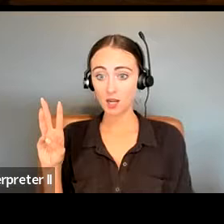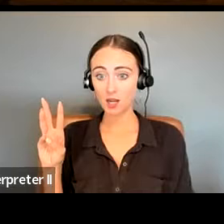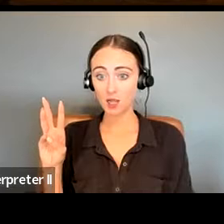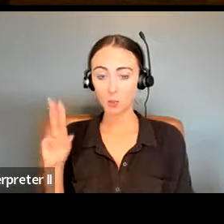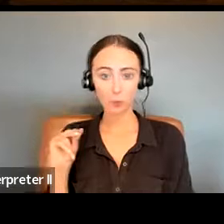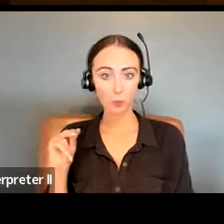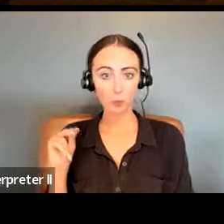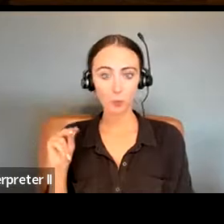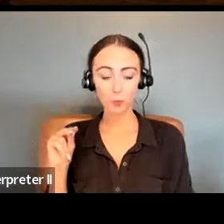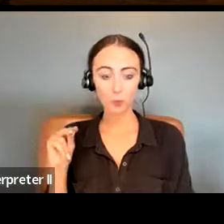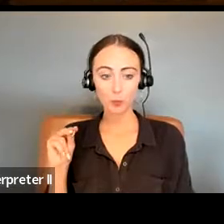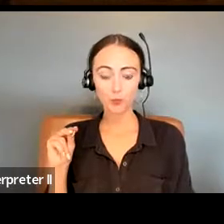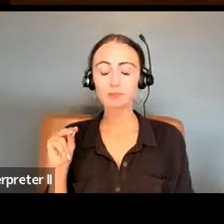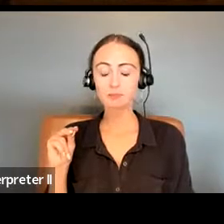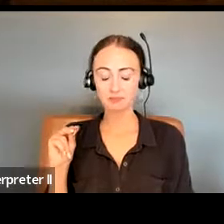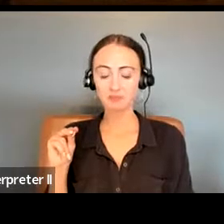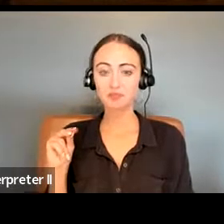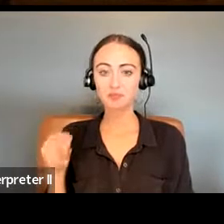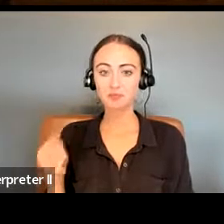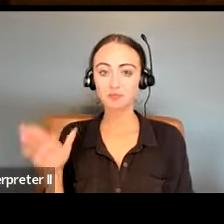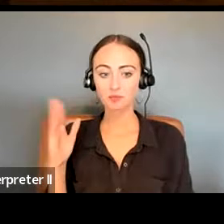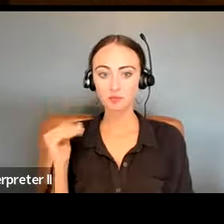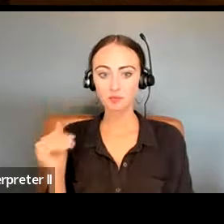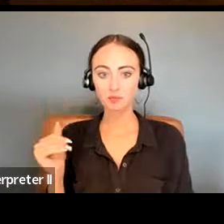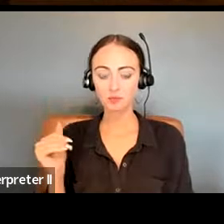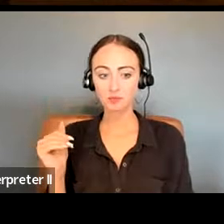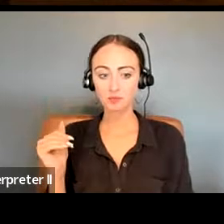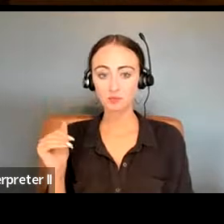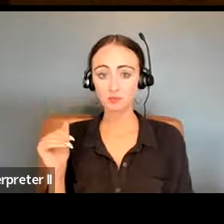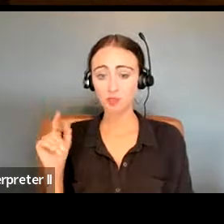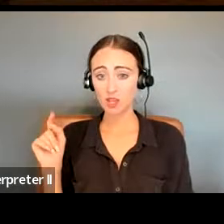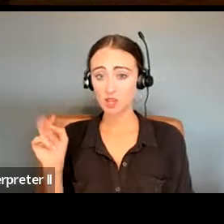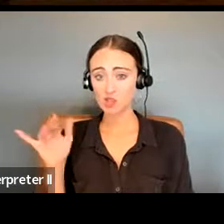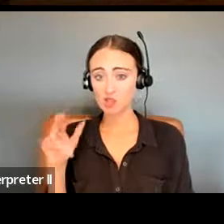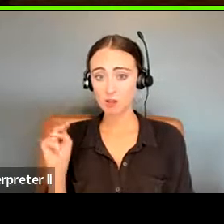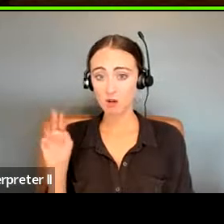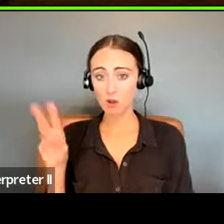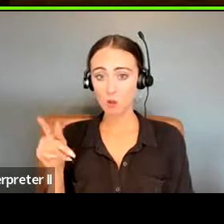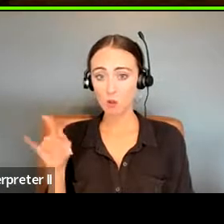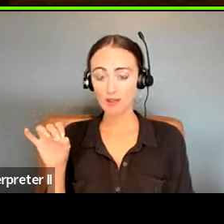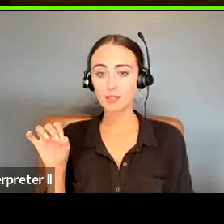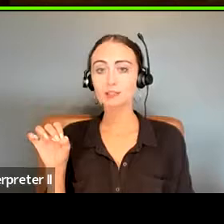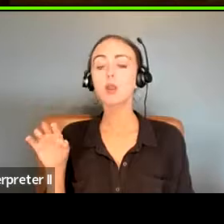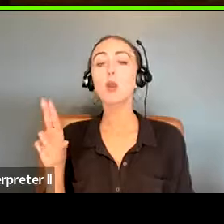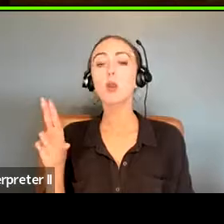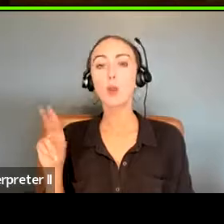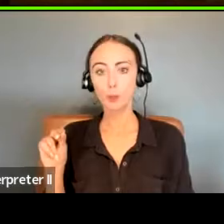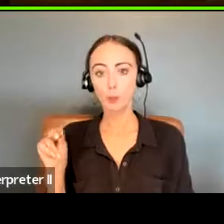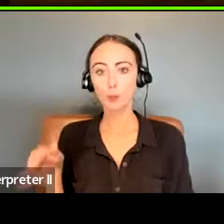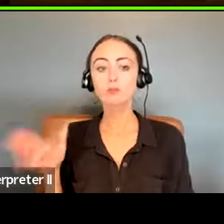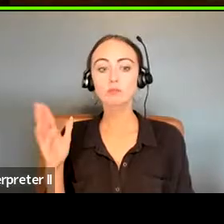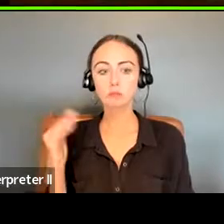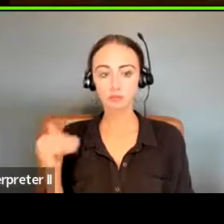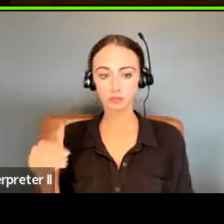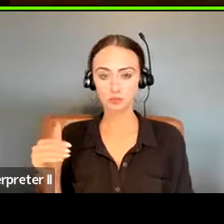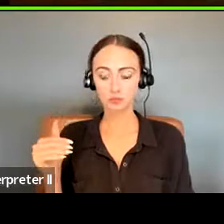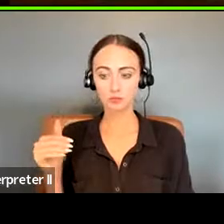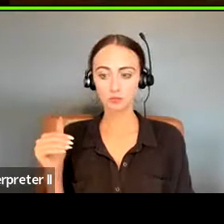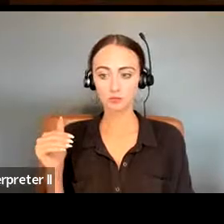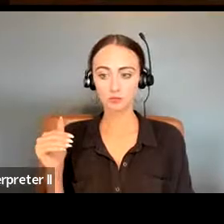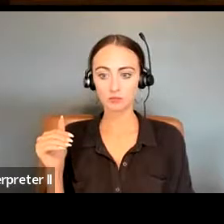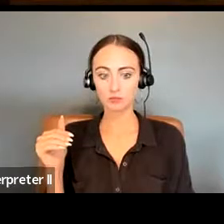No. Councilmember Robert White votes no. Councilmember Trayon White. No. Councilmember Trayon White votes